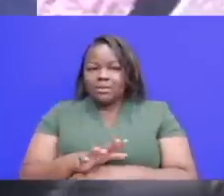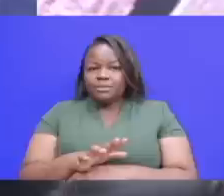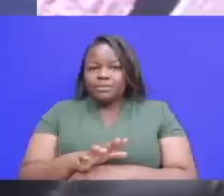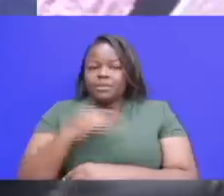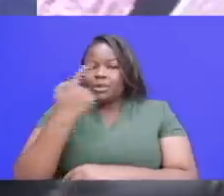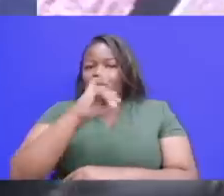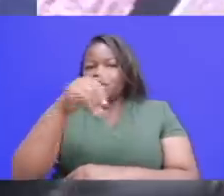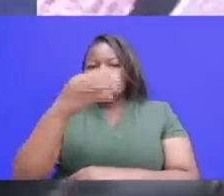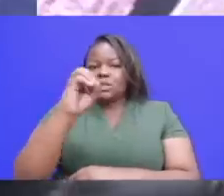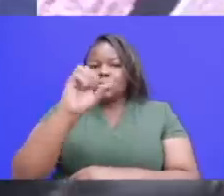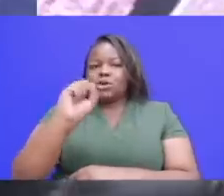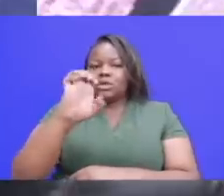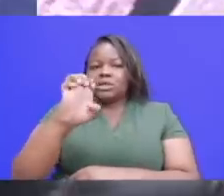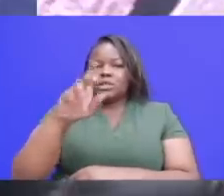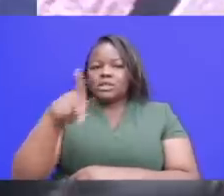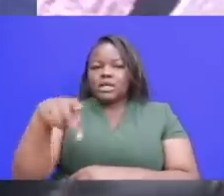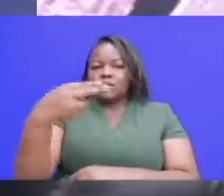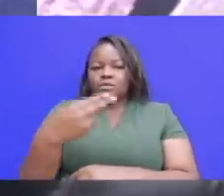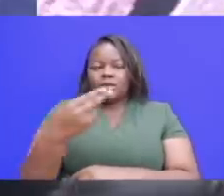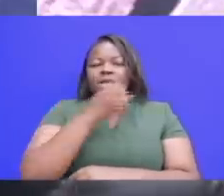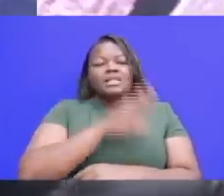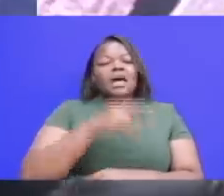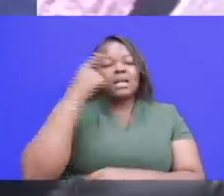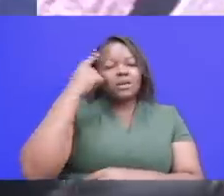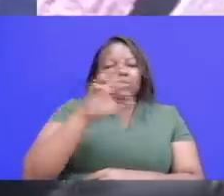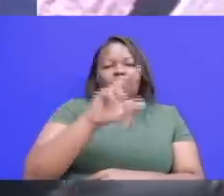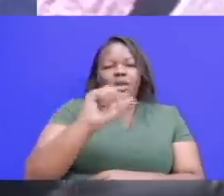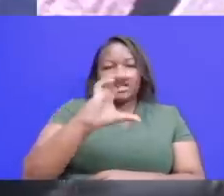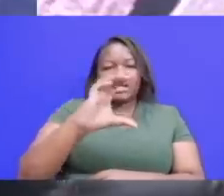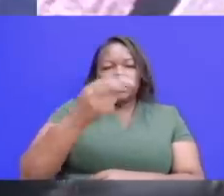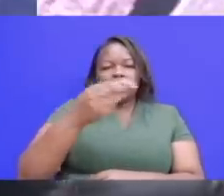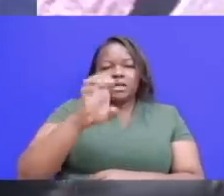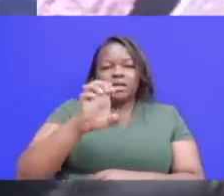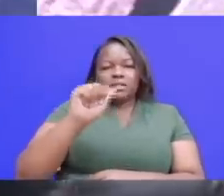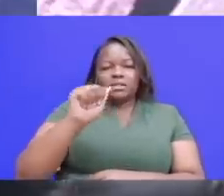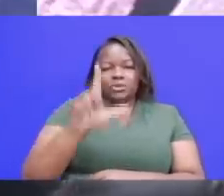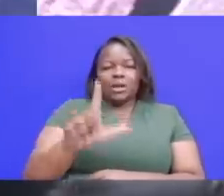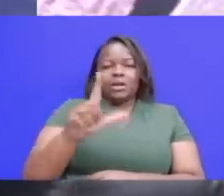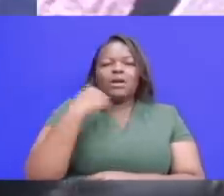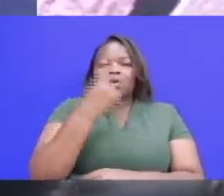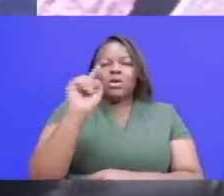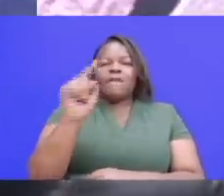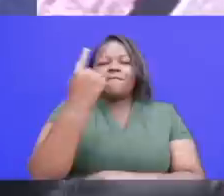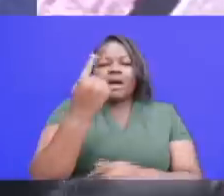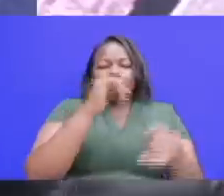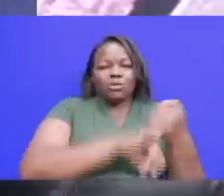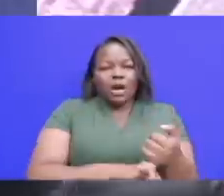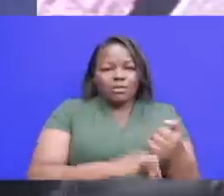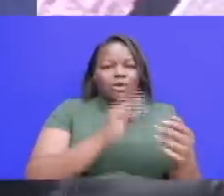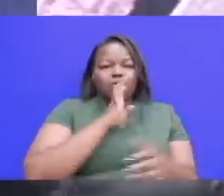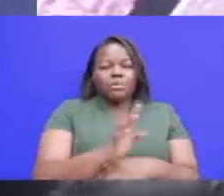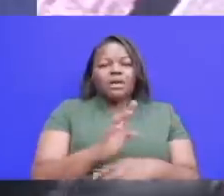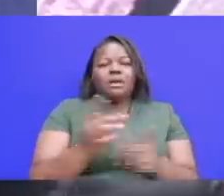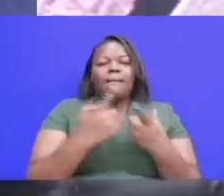We picked Joseph, who is the son of Rachel. Rachel was the first wife to be, but she became the